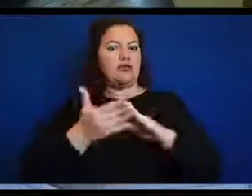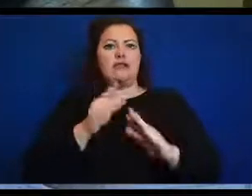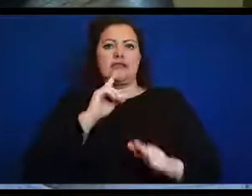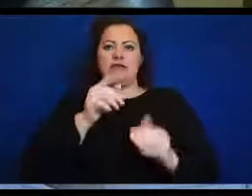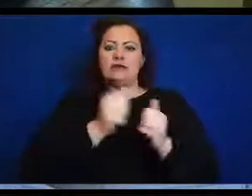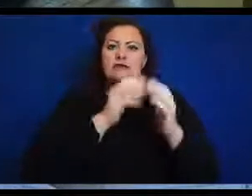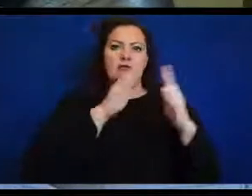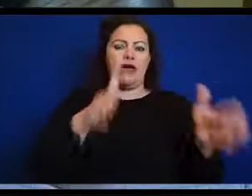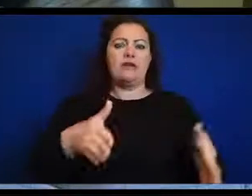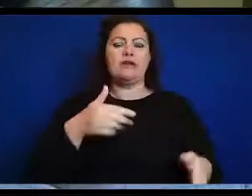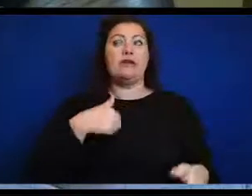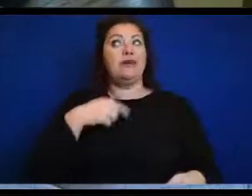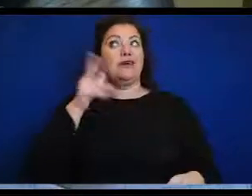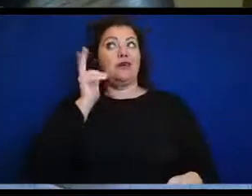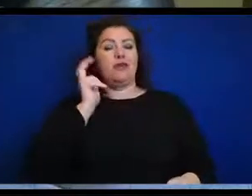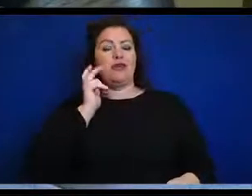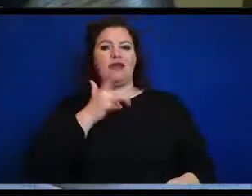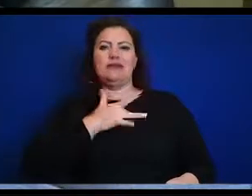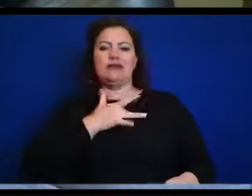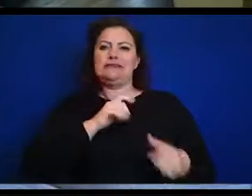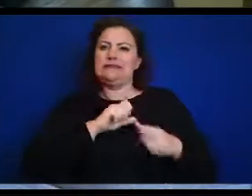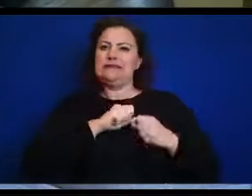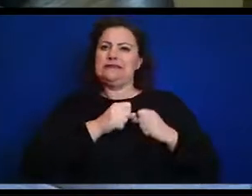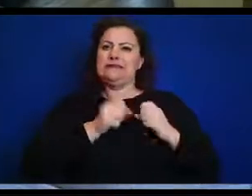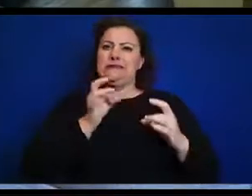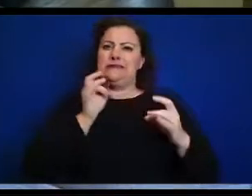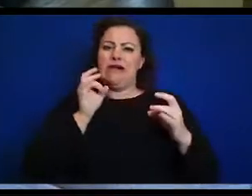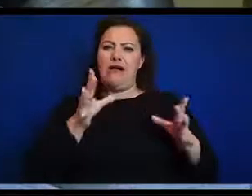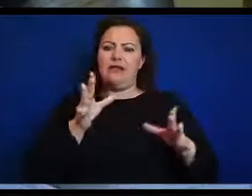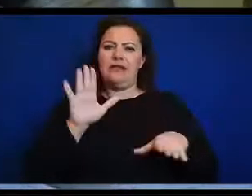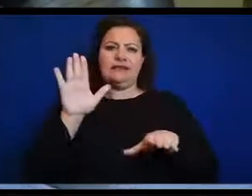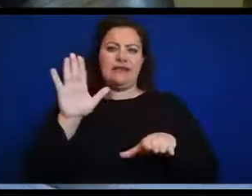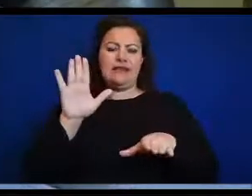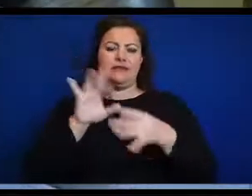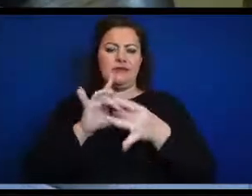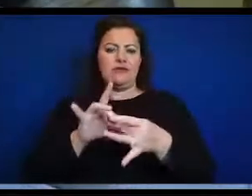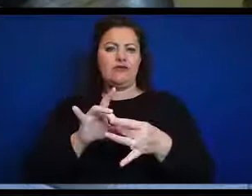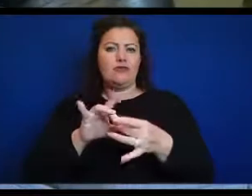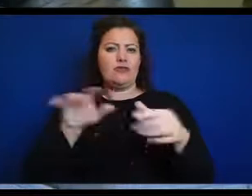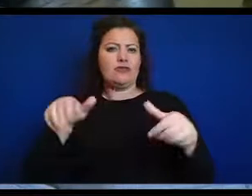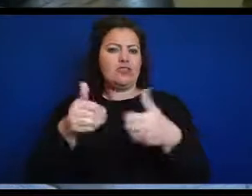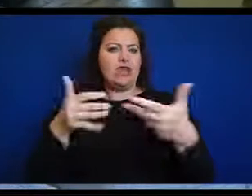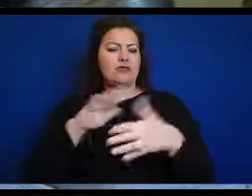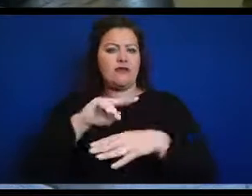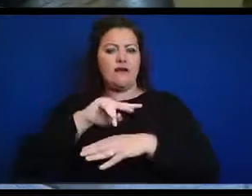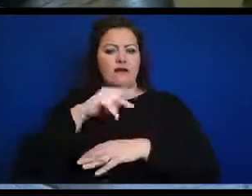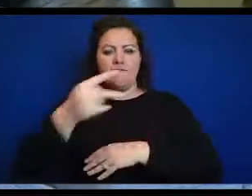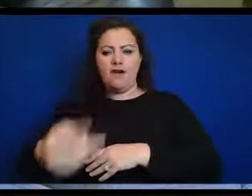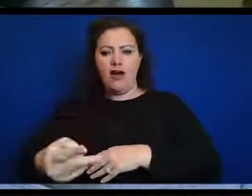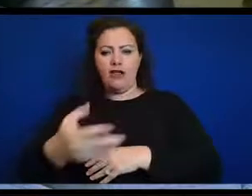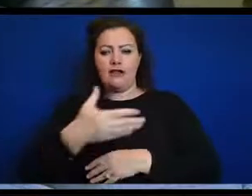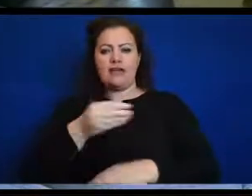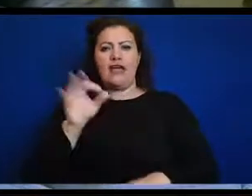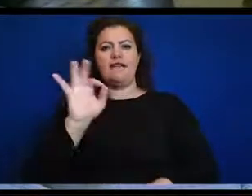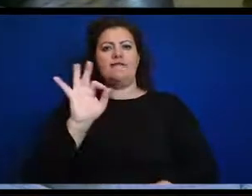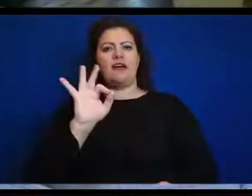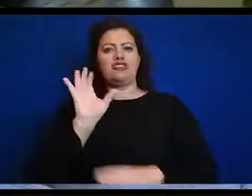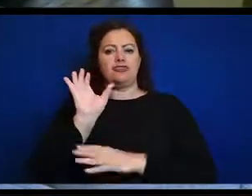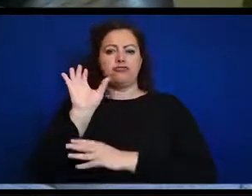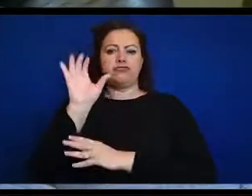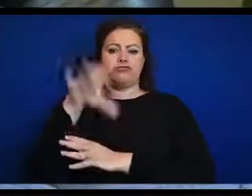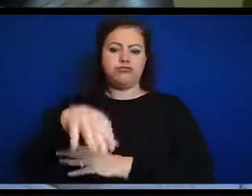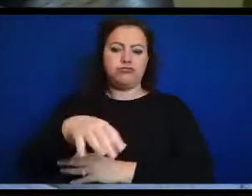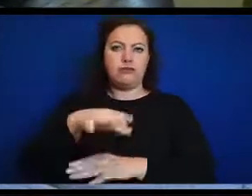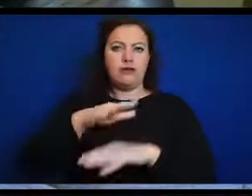testimony, heart-wrenching testimony around the challenges of falls and furniture falling on kids